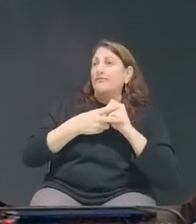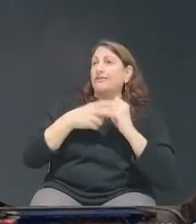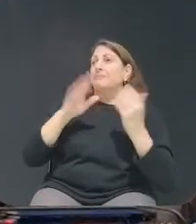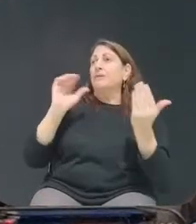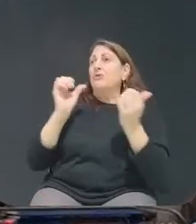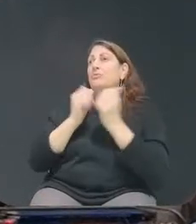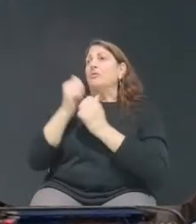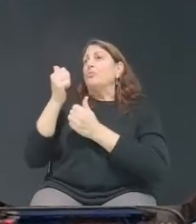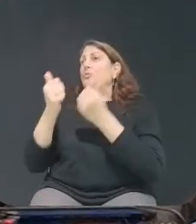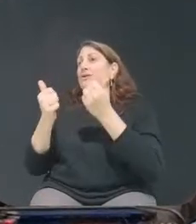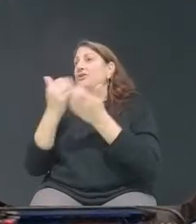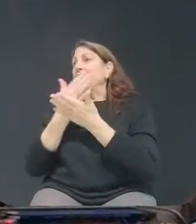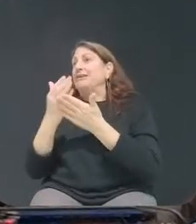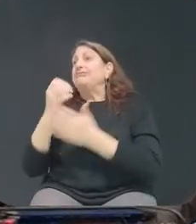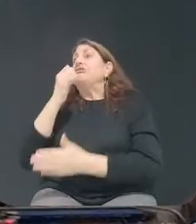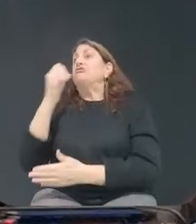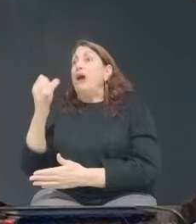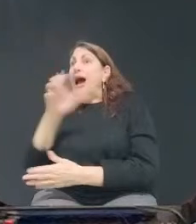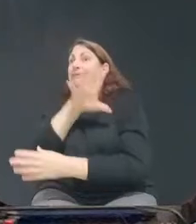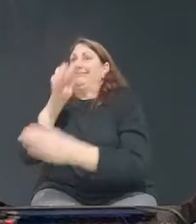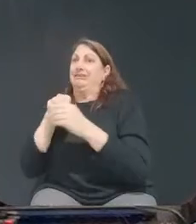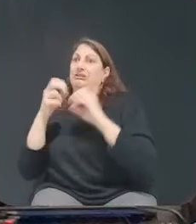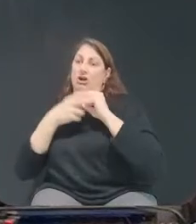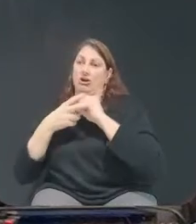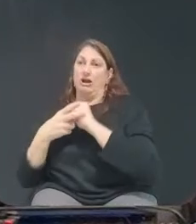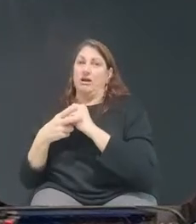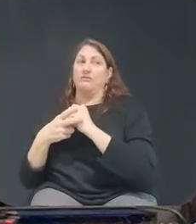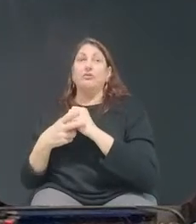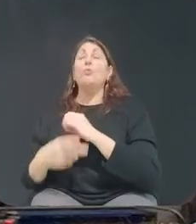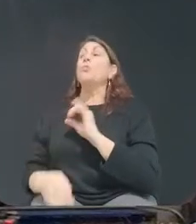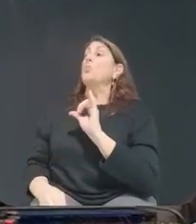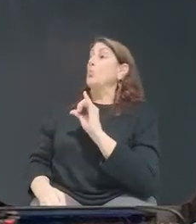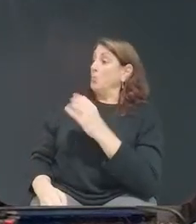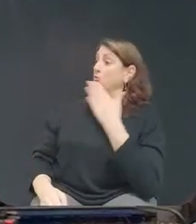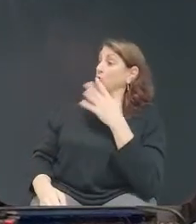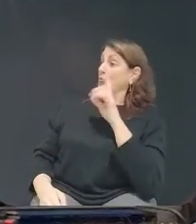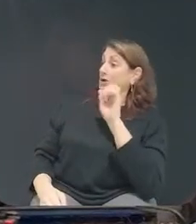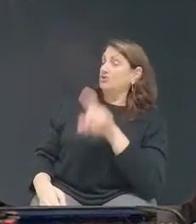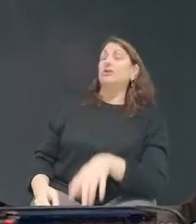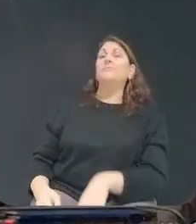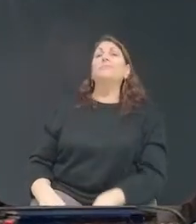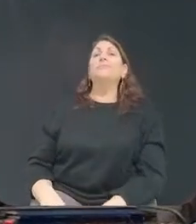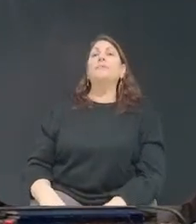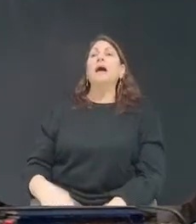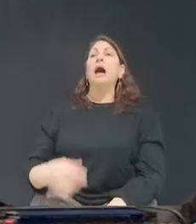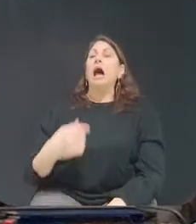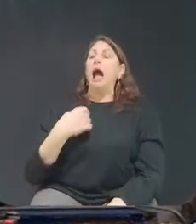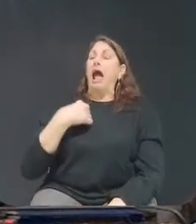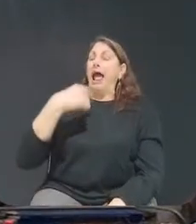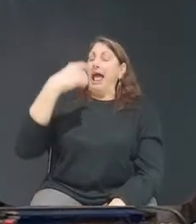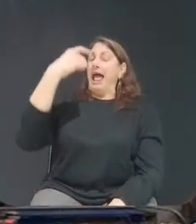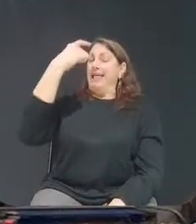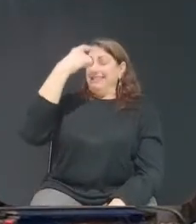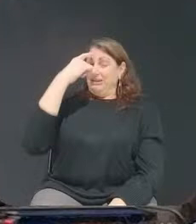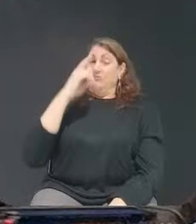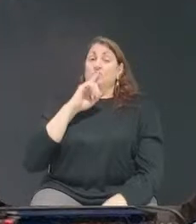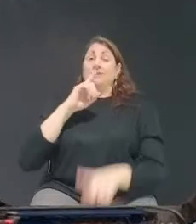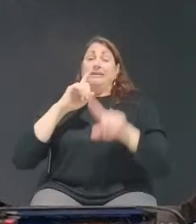archived? That's a really good question. Yeah. I think it depends on, you know, as Anne was saying